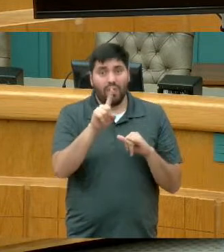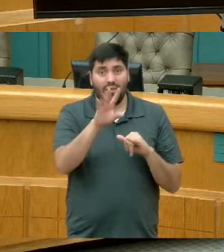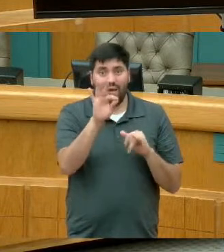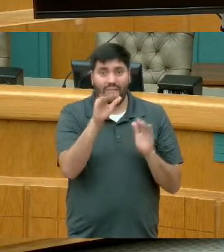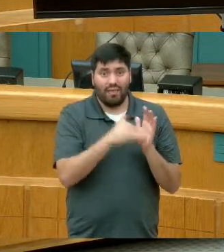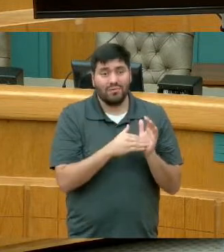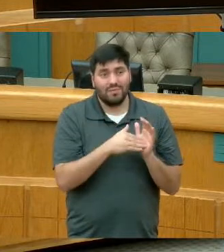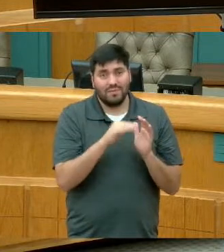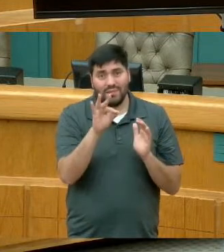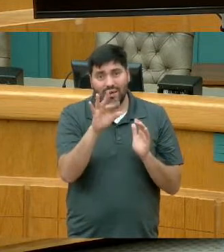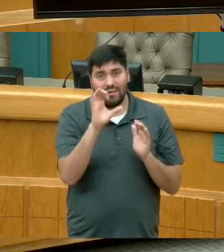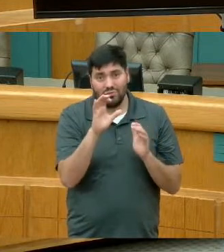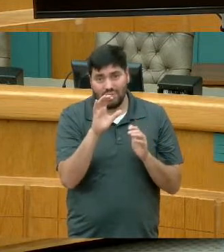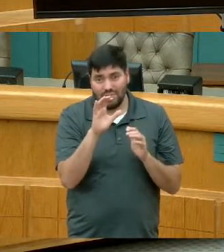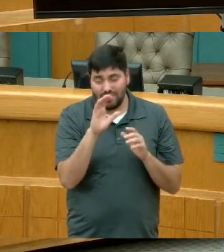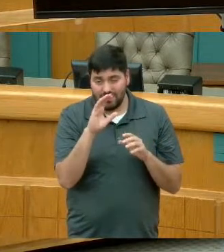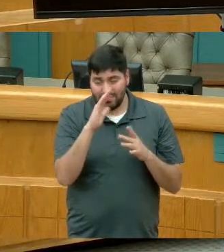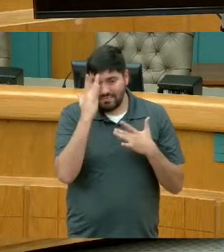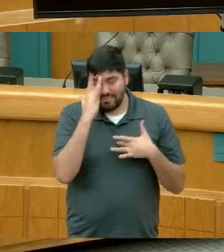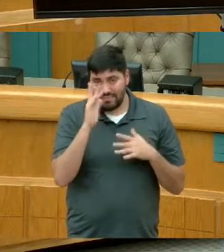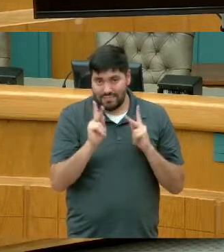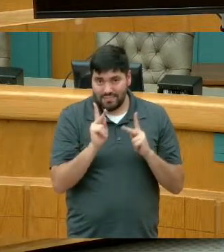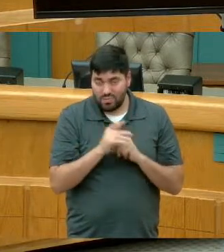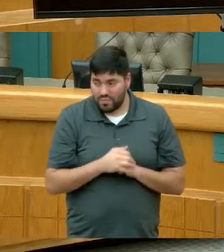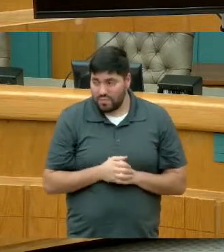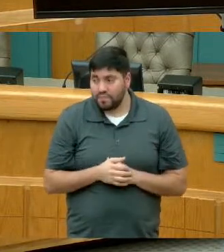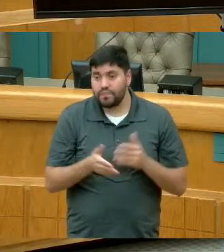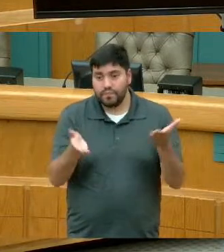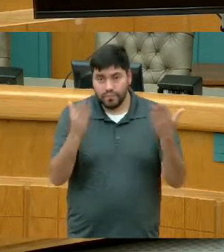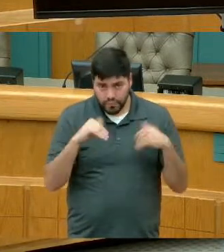9,900 cases. Next slide.